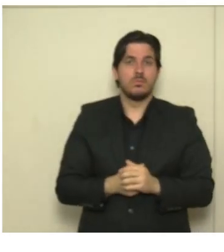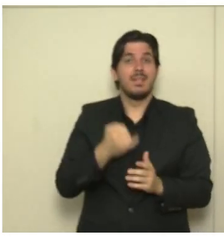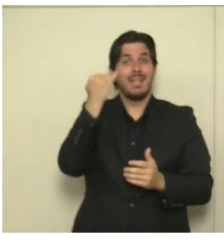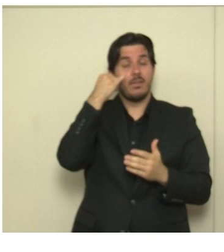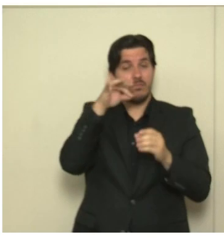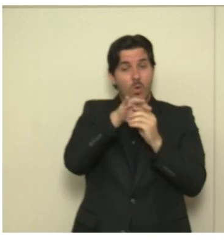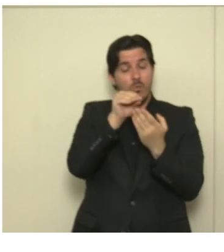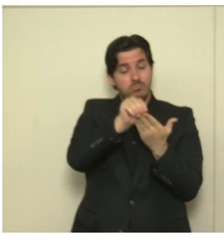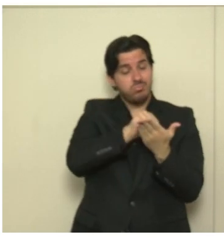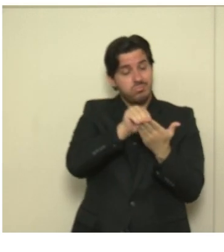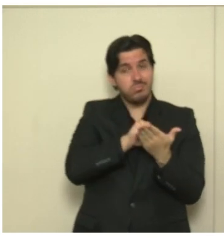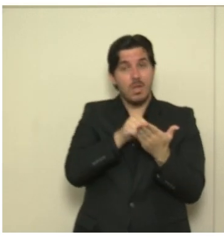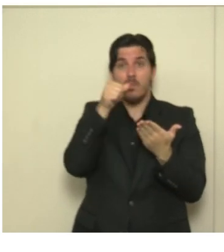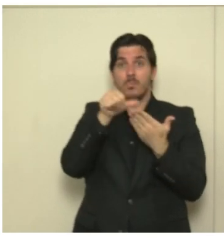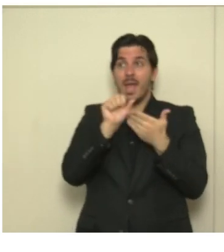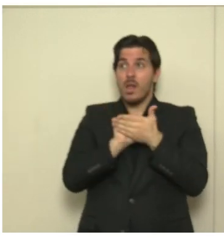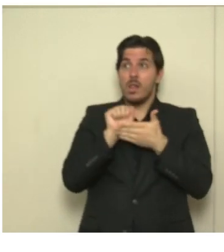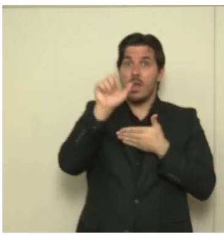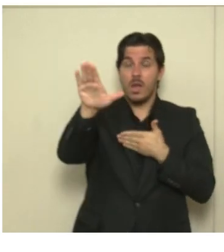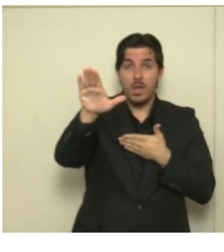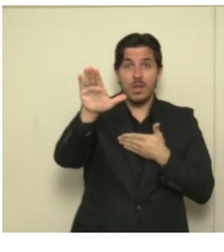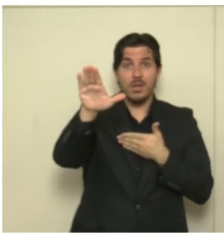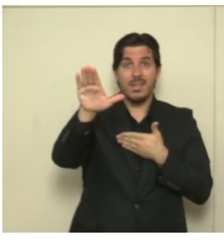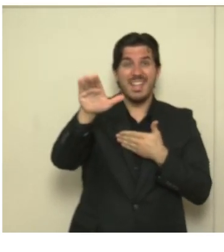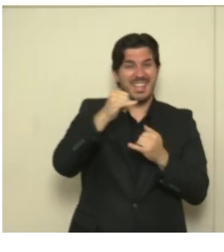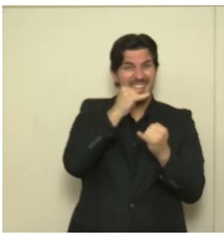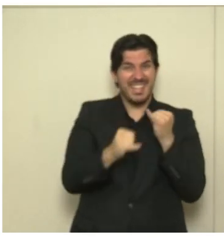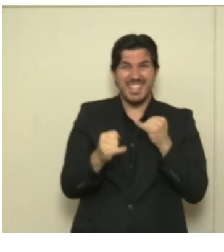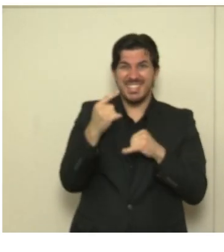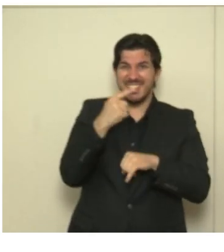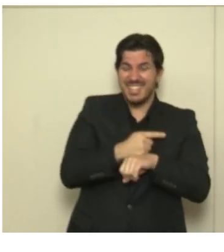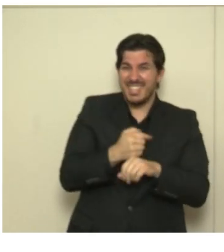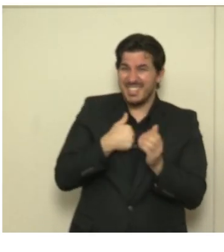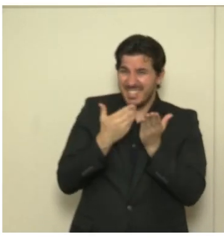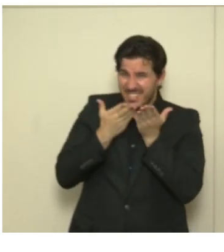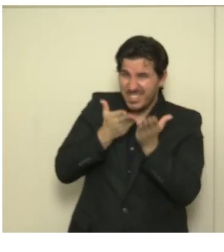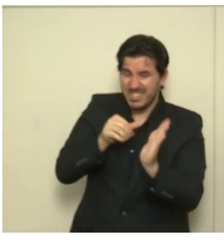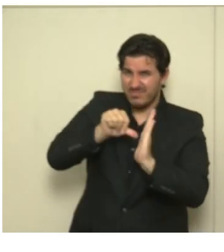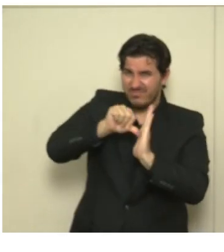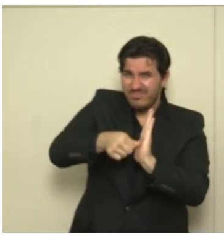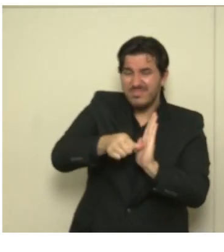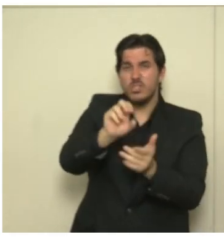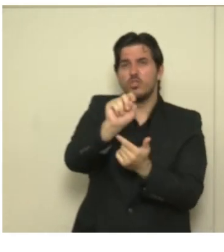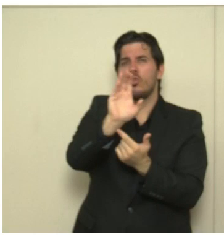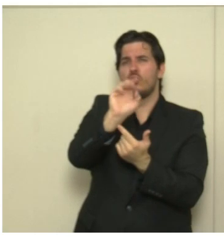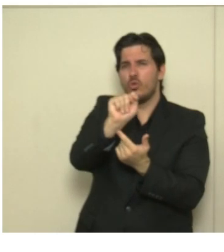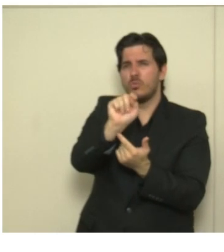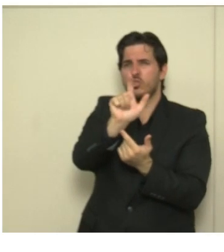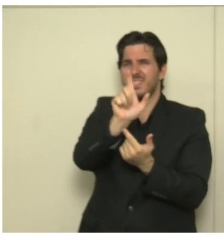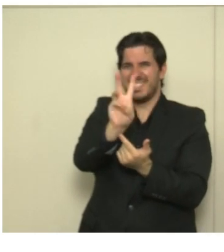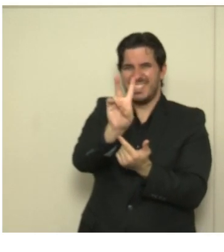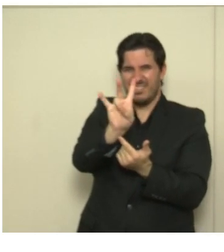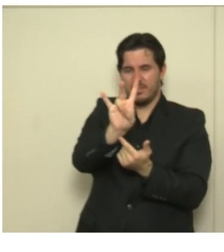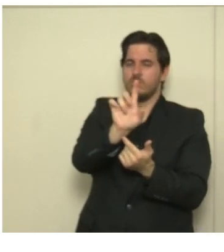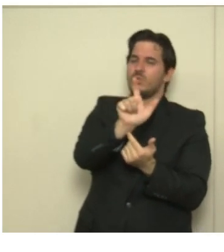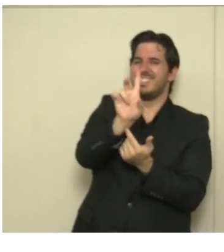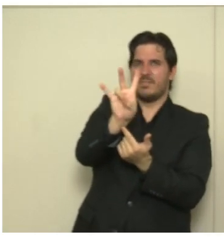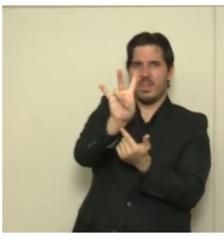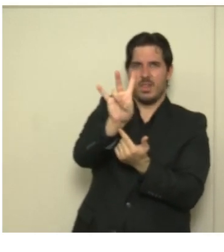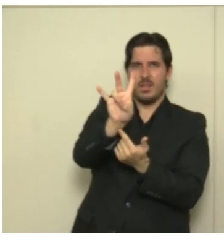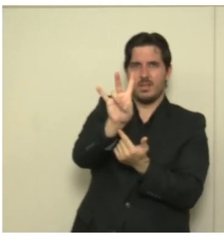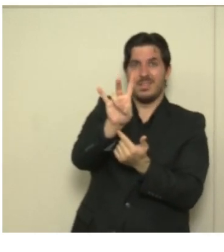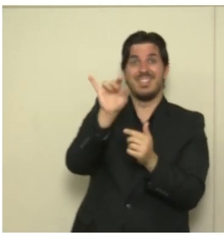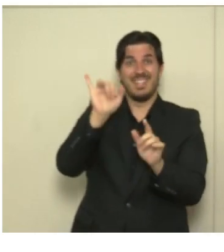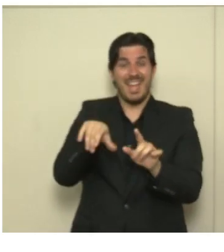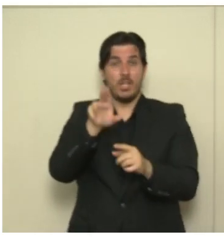back, you should do so no later than October 27th, because that is what the U.S. Postal Service tells us it needs, a